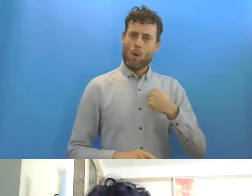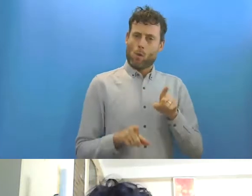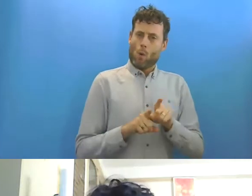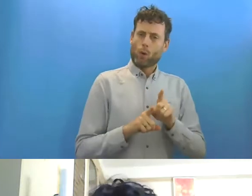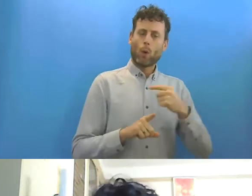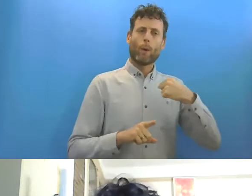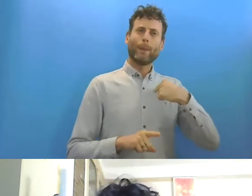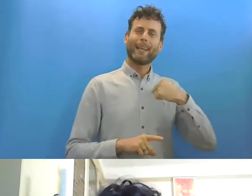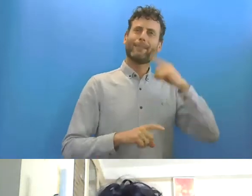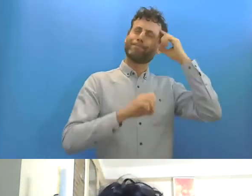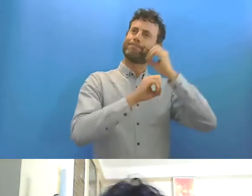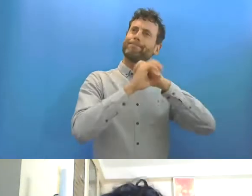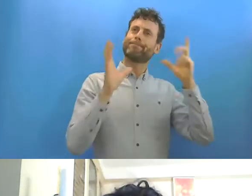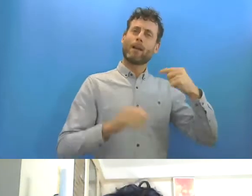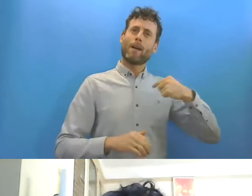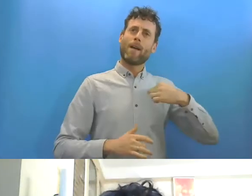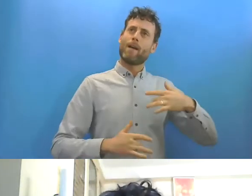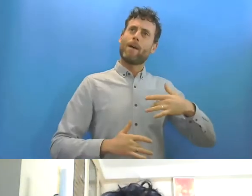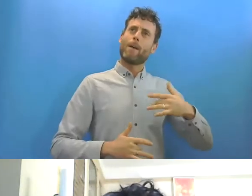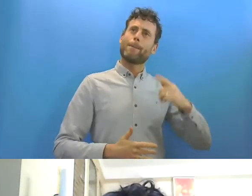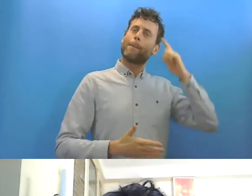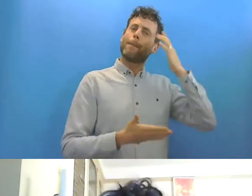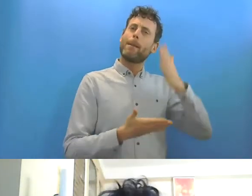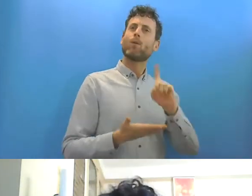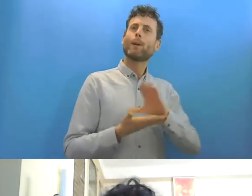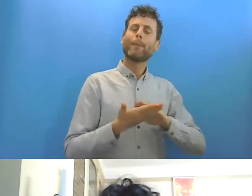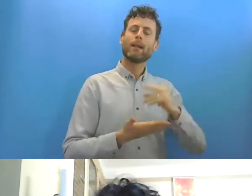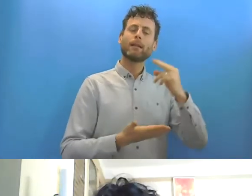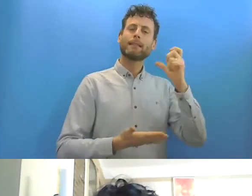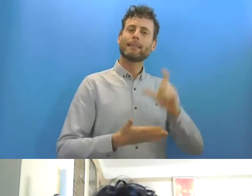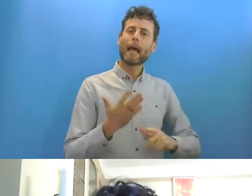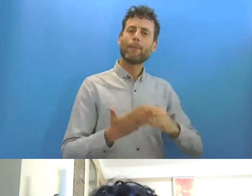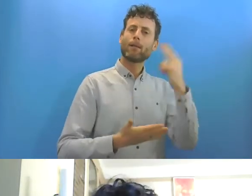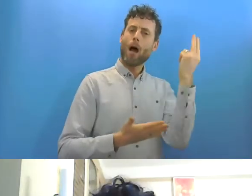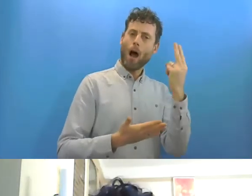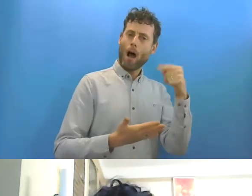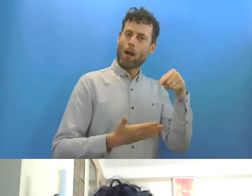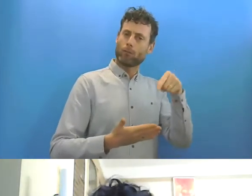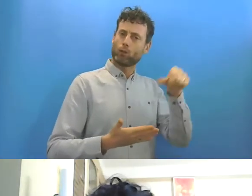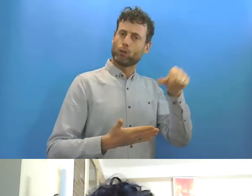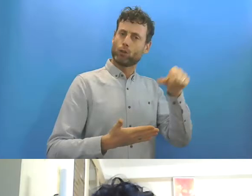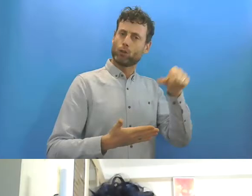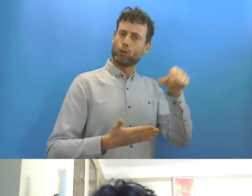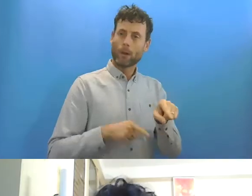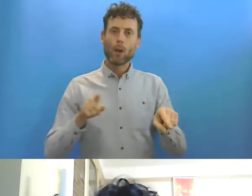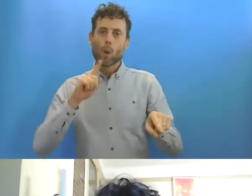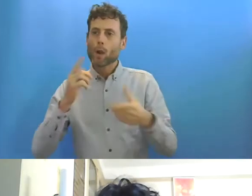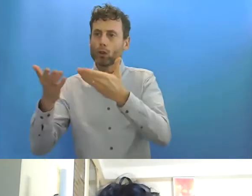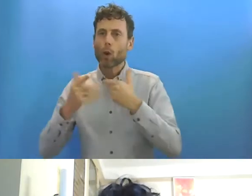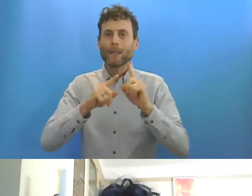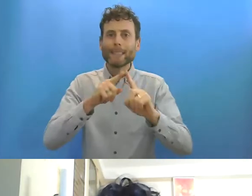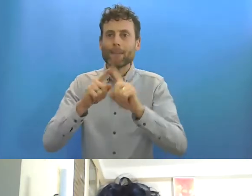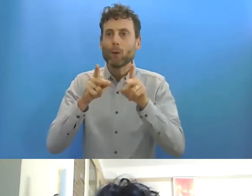led art piece to like feel or sound or look like, which I guess this week is also perfect for.